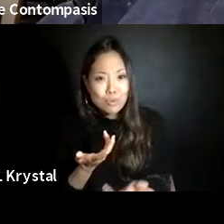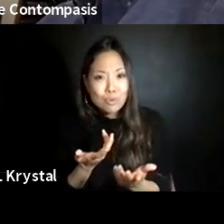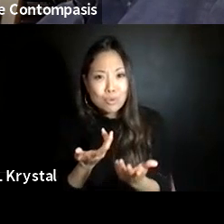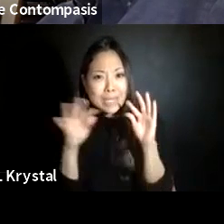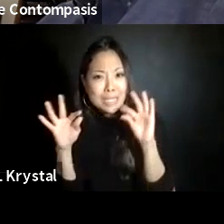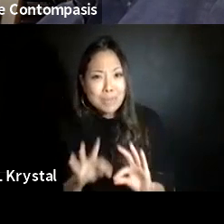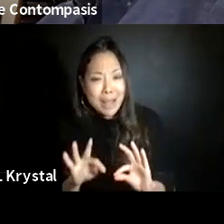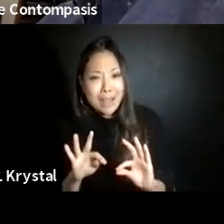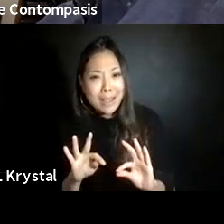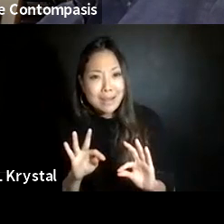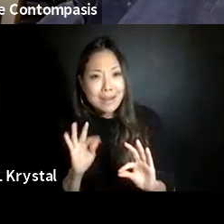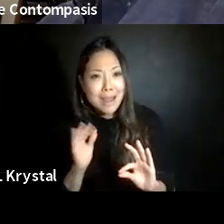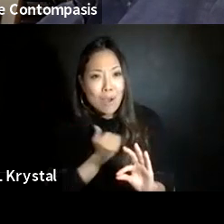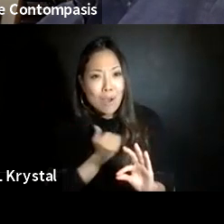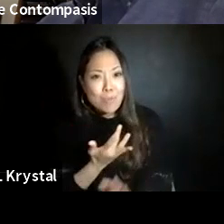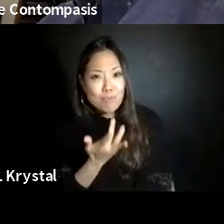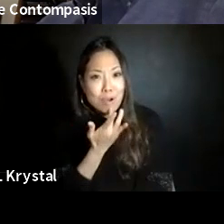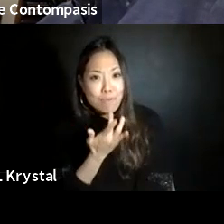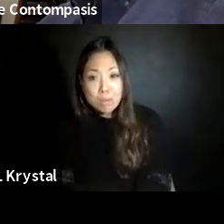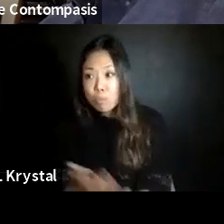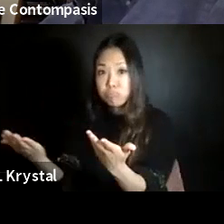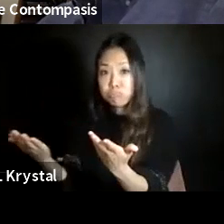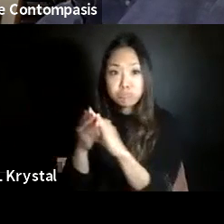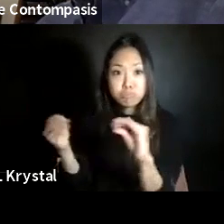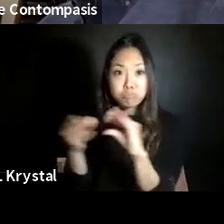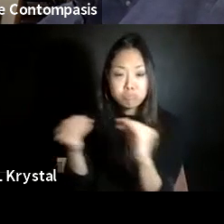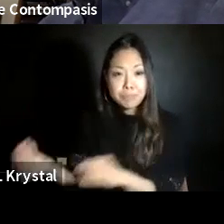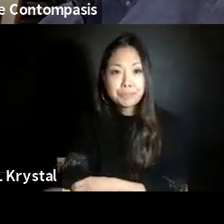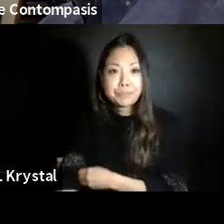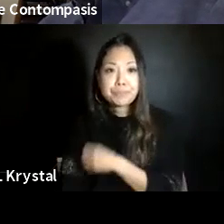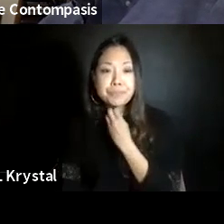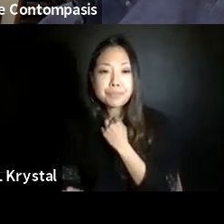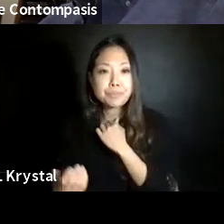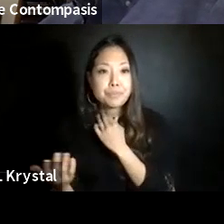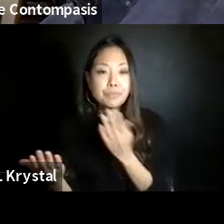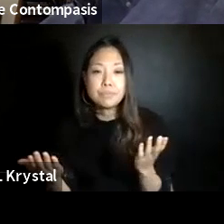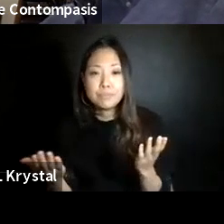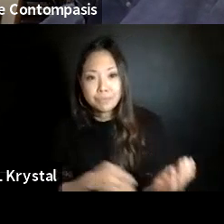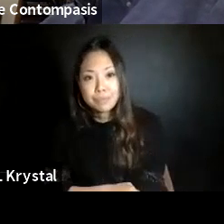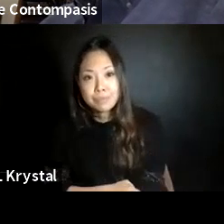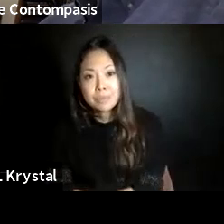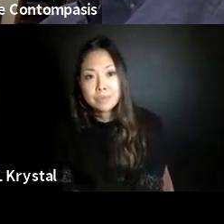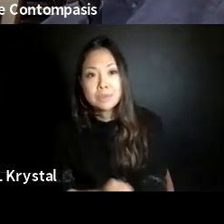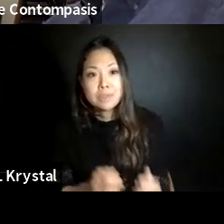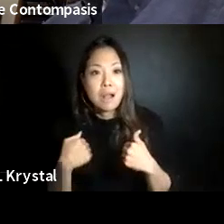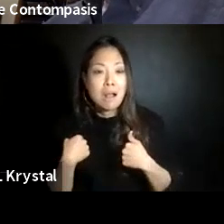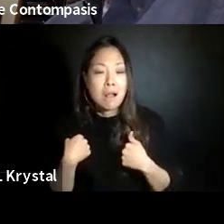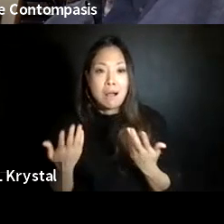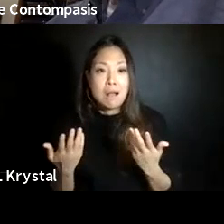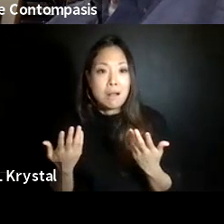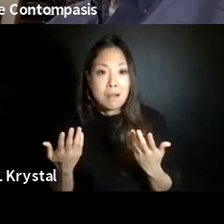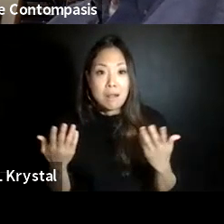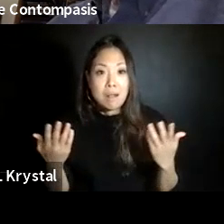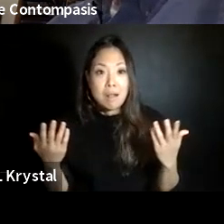Could you share Yeah. it? Could you verbalize it? Yeah. Well, for whatever it matters, and again, like you said, I'm sharing this with